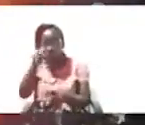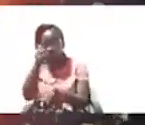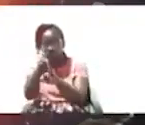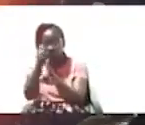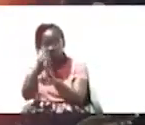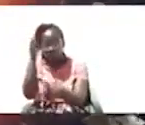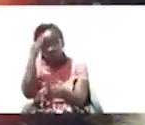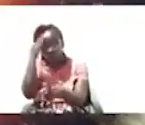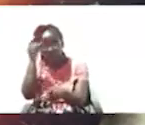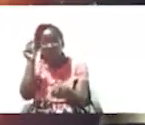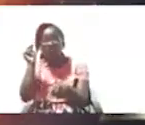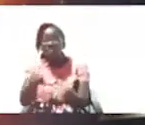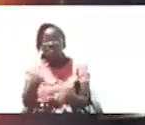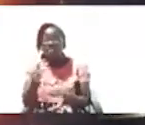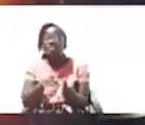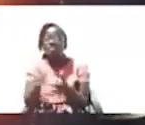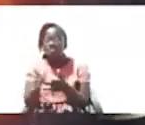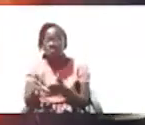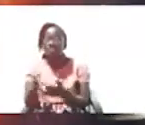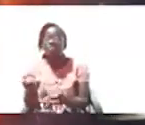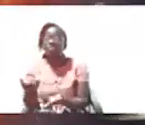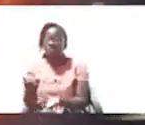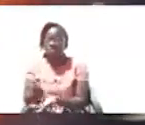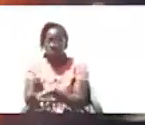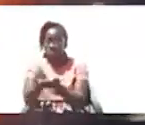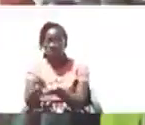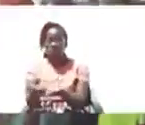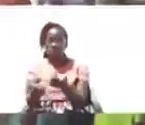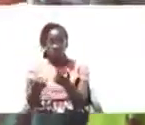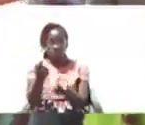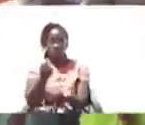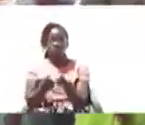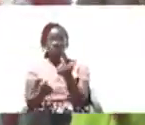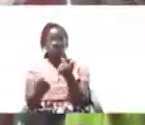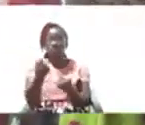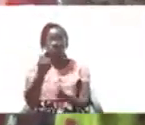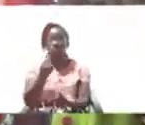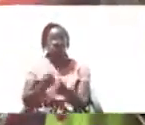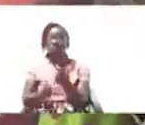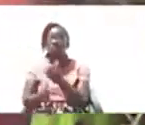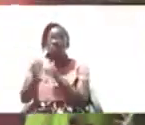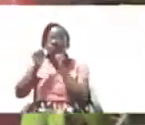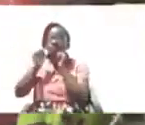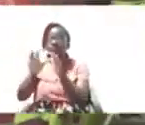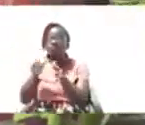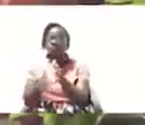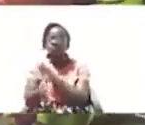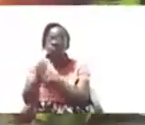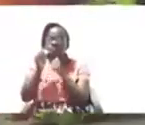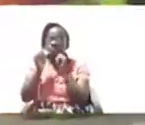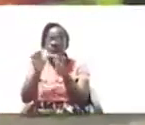bless you. God bless you. God bless you. God bless you. In